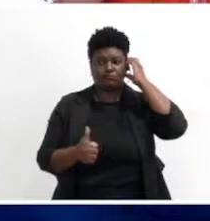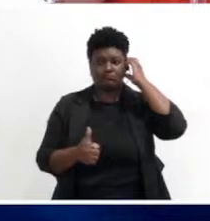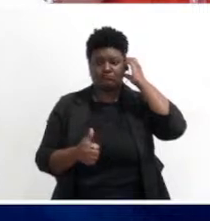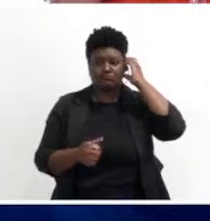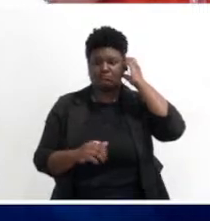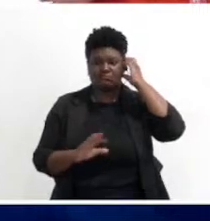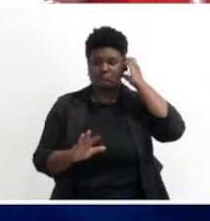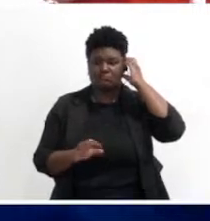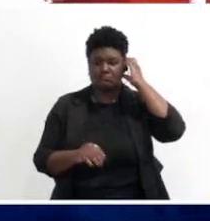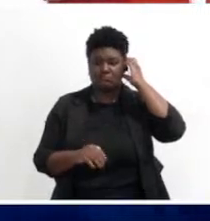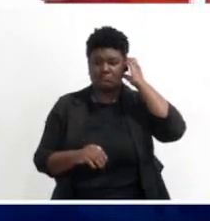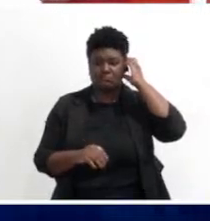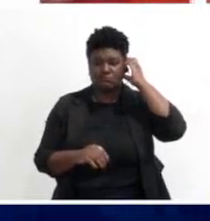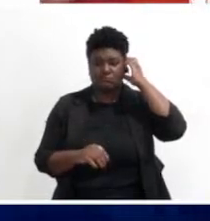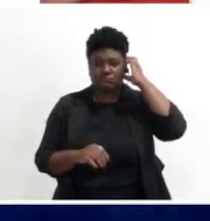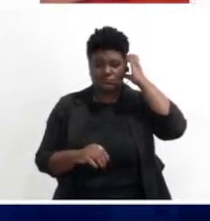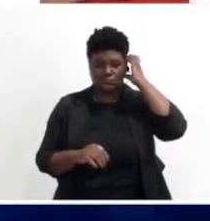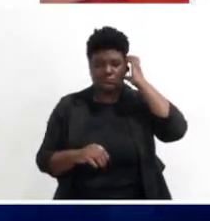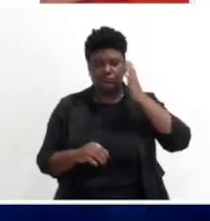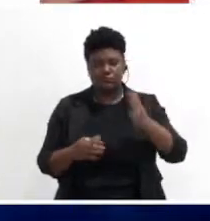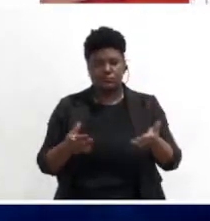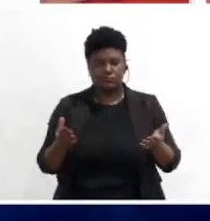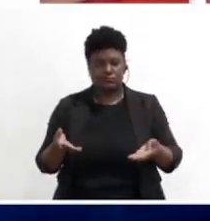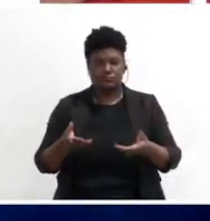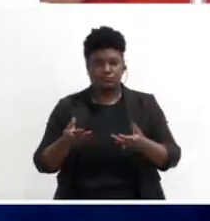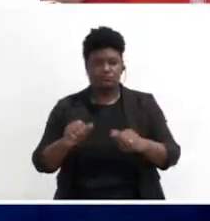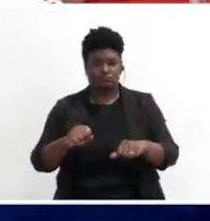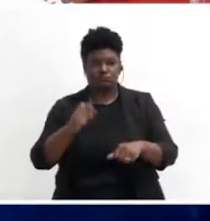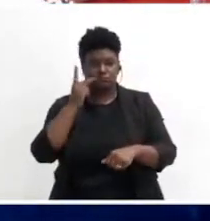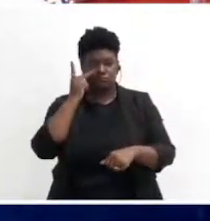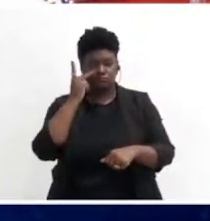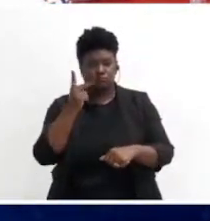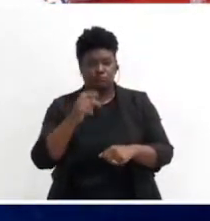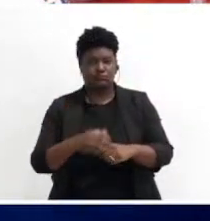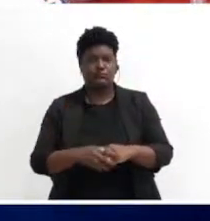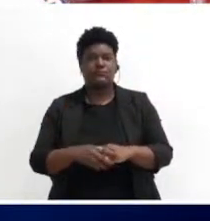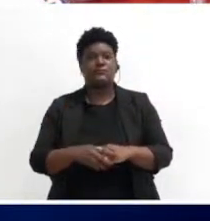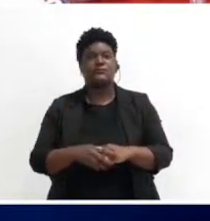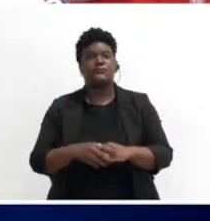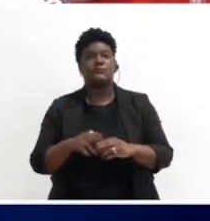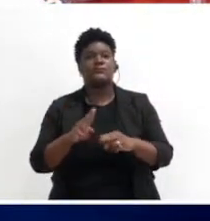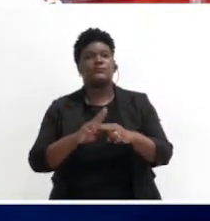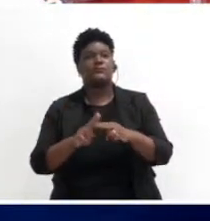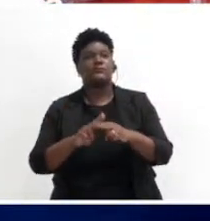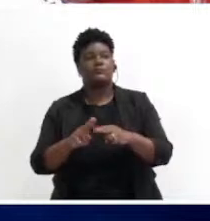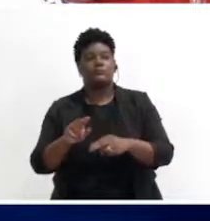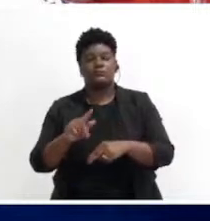So this is, again, just showing an example where a TSV might be used.